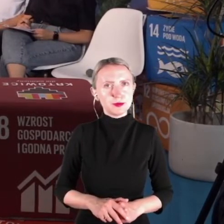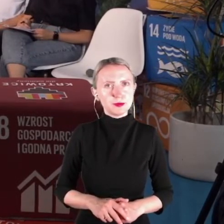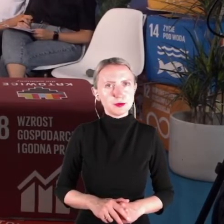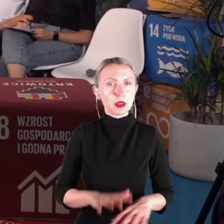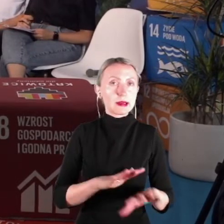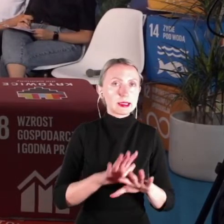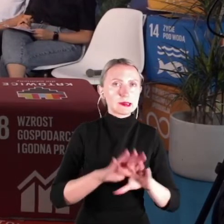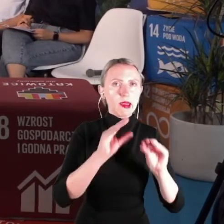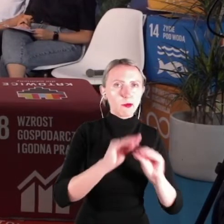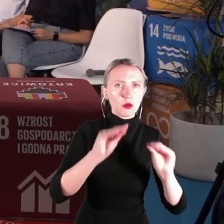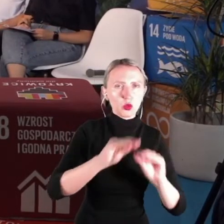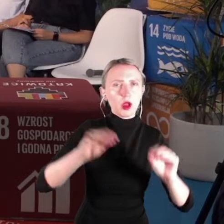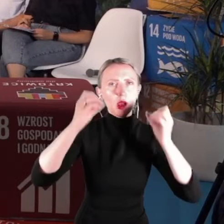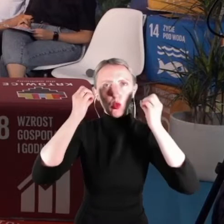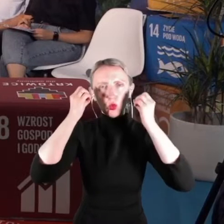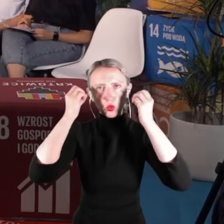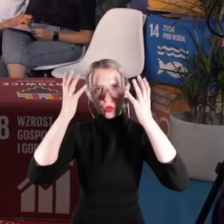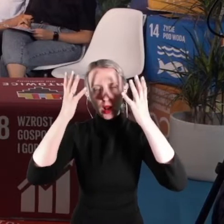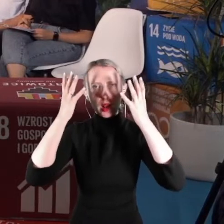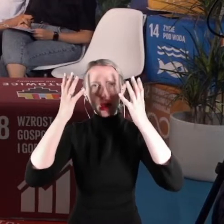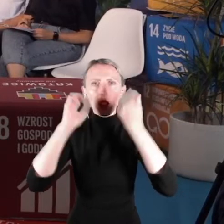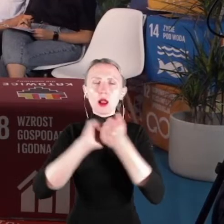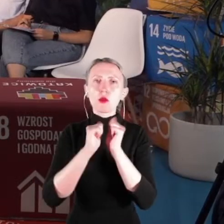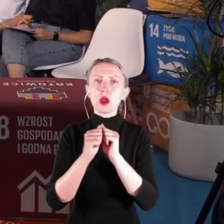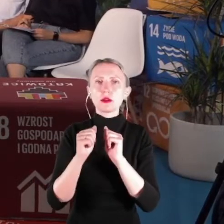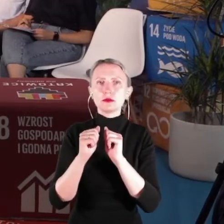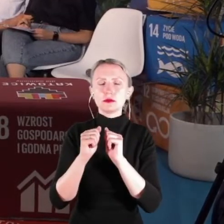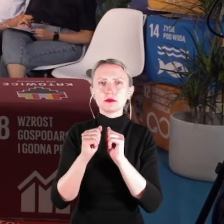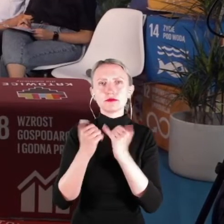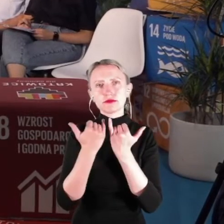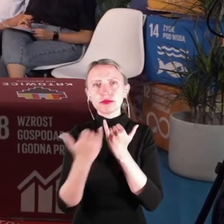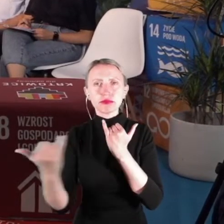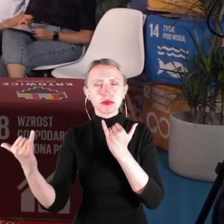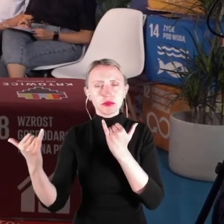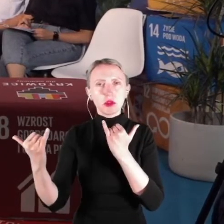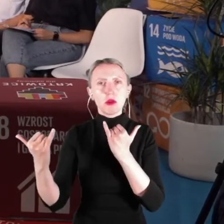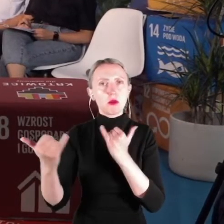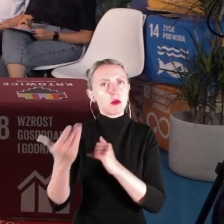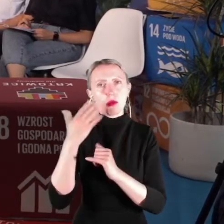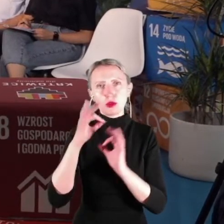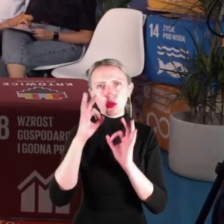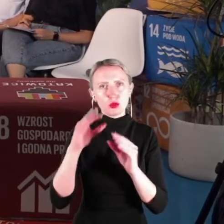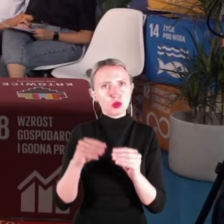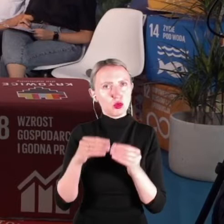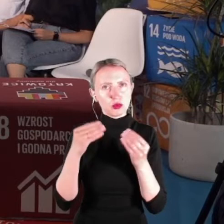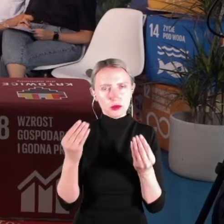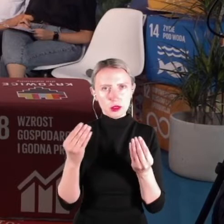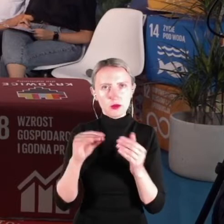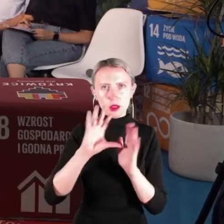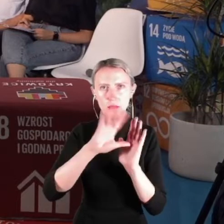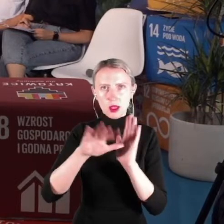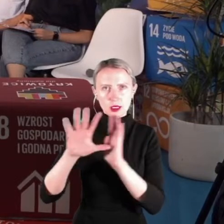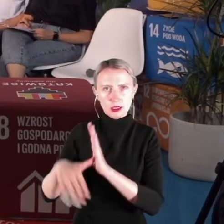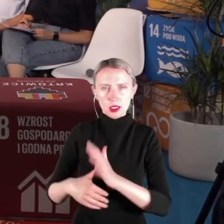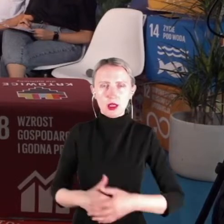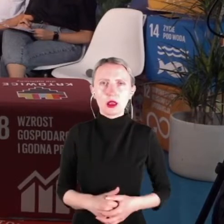cultural sector. For example, if to look at the statistics, we realize that at this moment, for example, 2,000